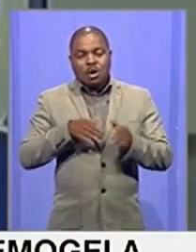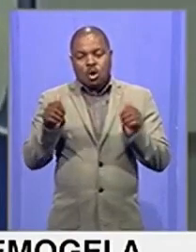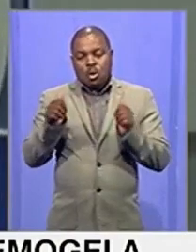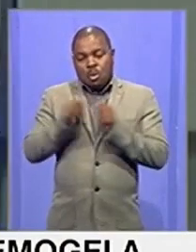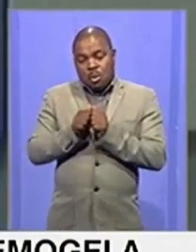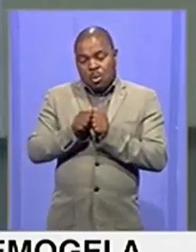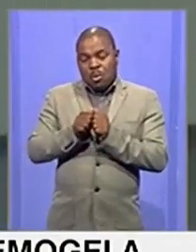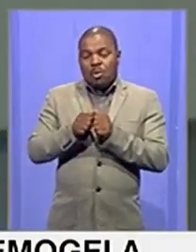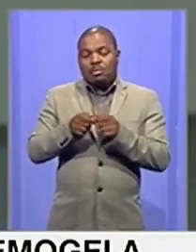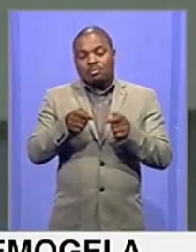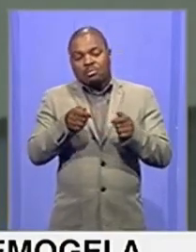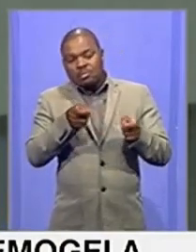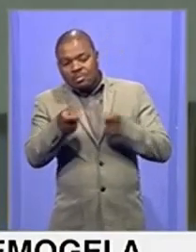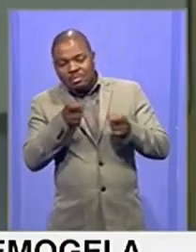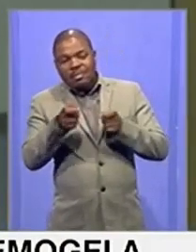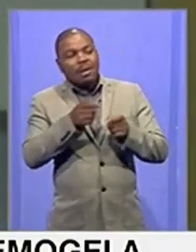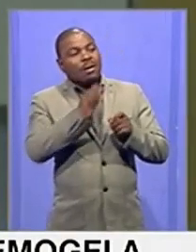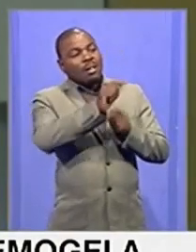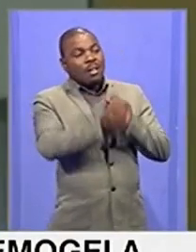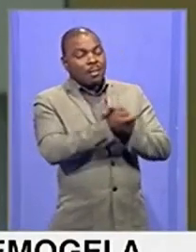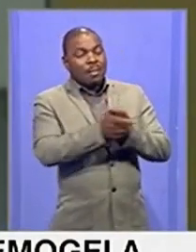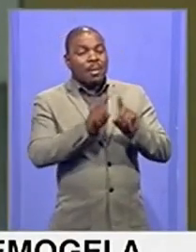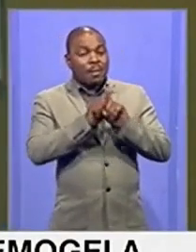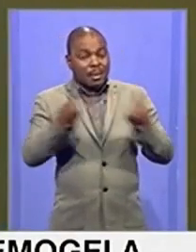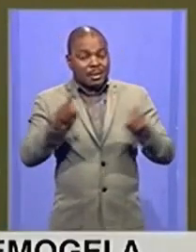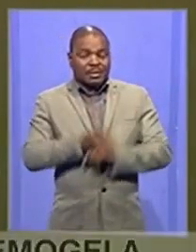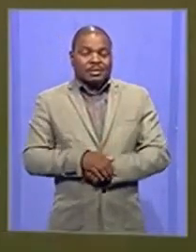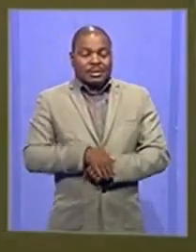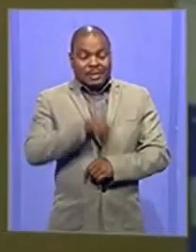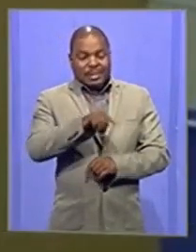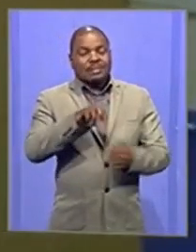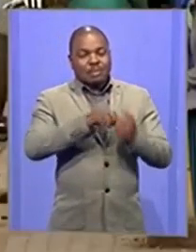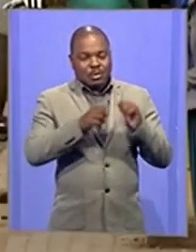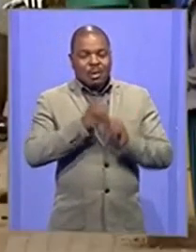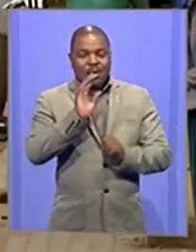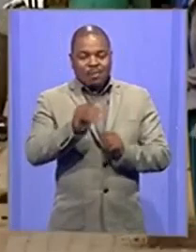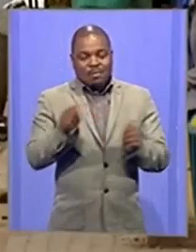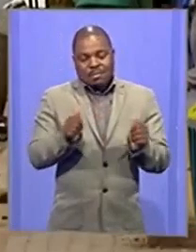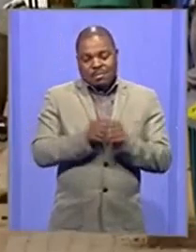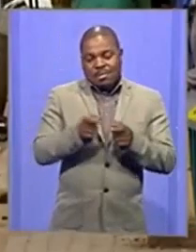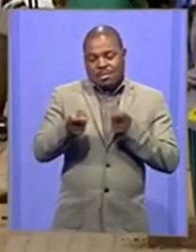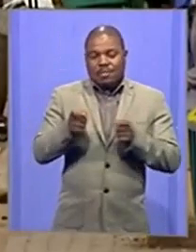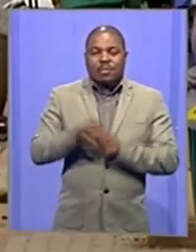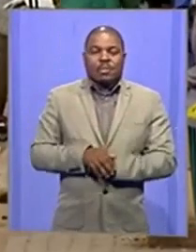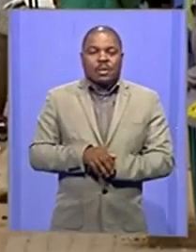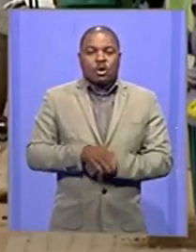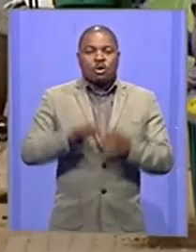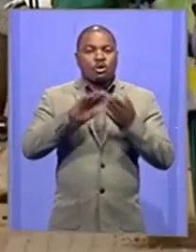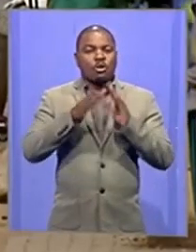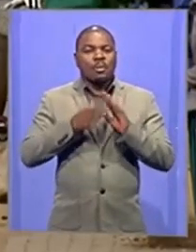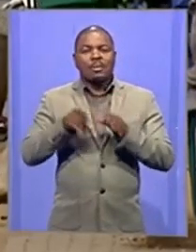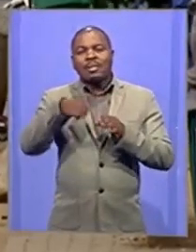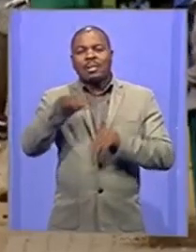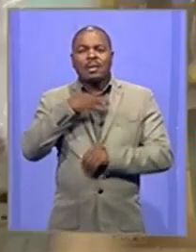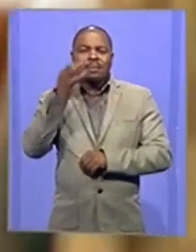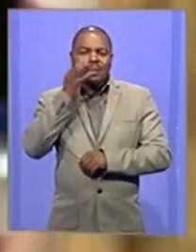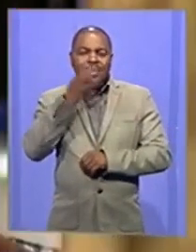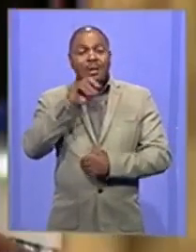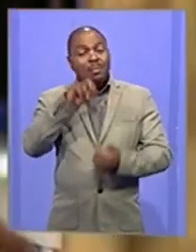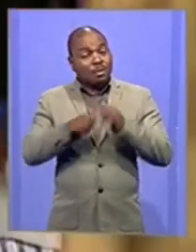kgang e tumileng ga jaana. Fela yona e na le mathata a yona. Baagi ba re se ke ka ntlha ya